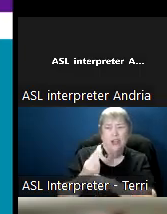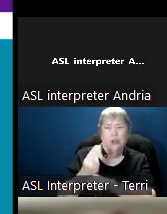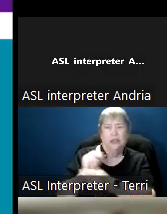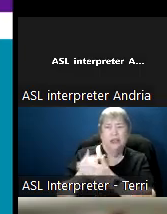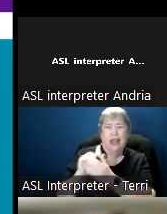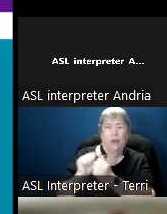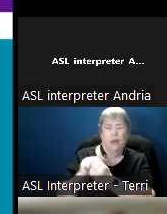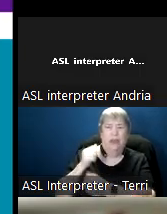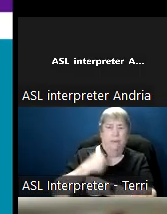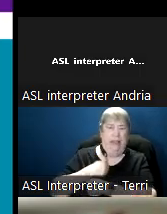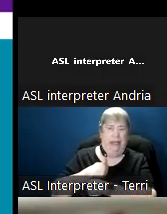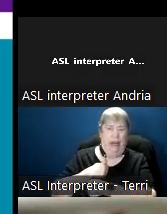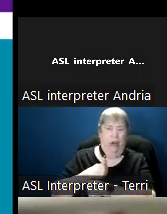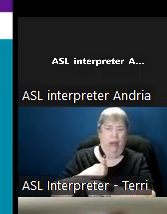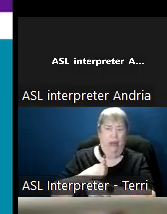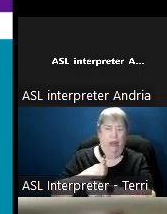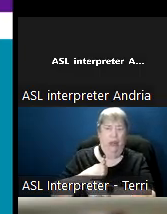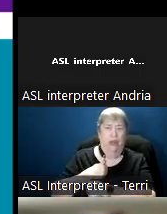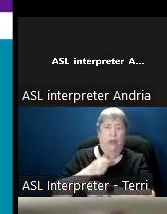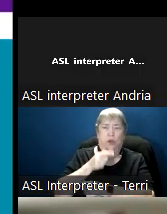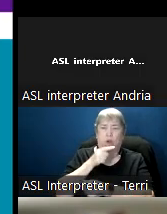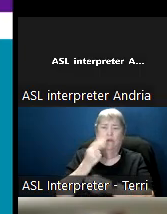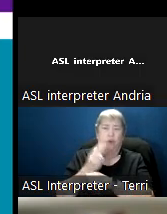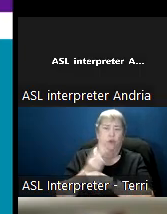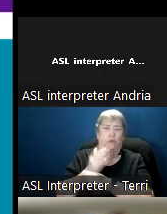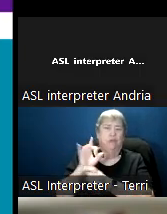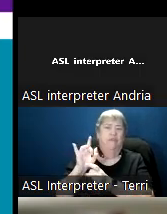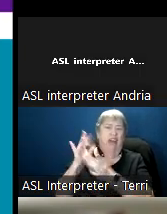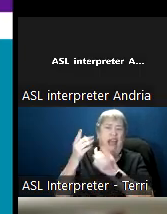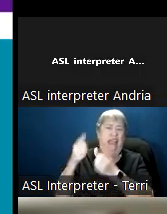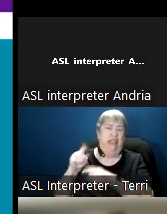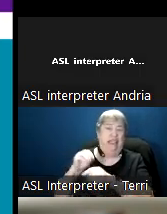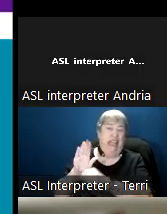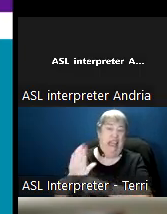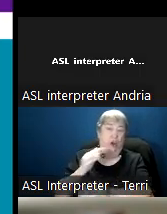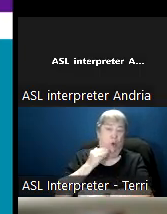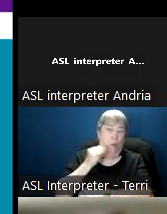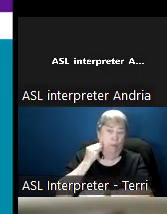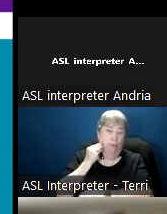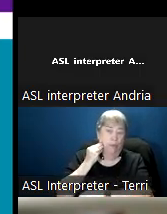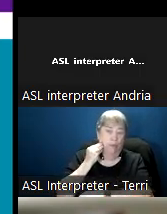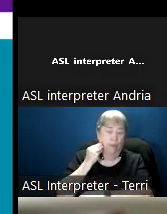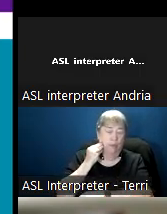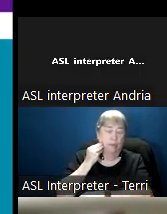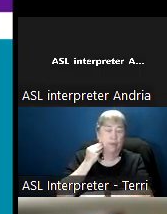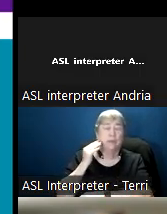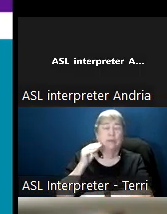who have used violence at home. And so